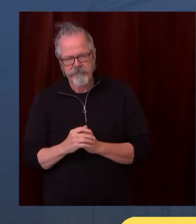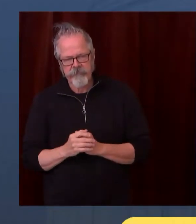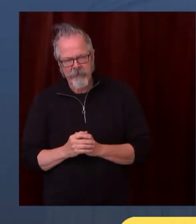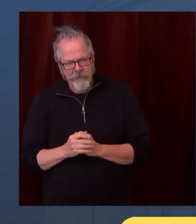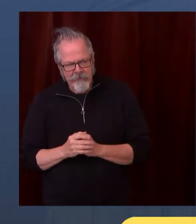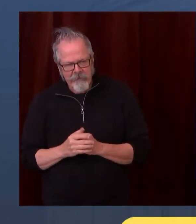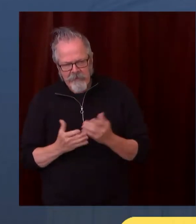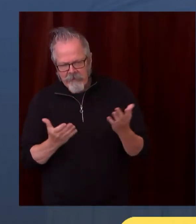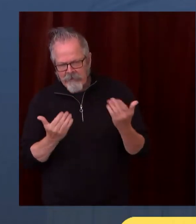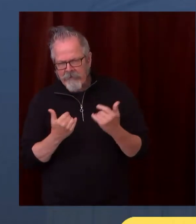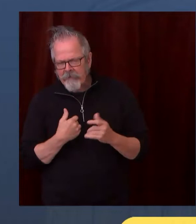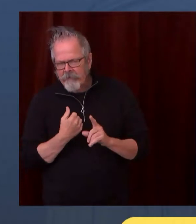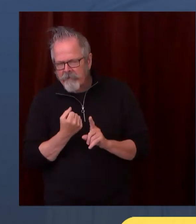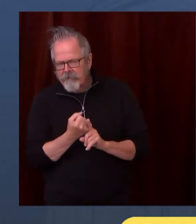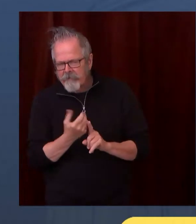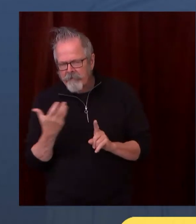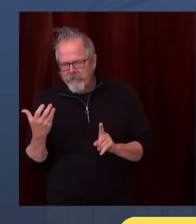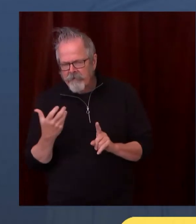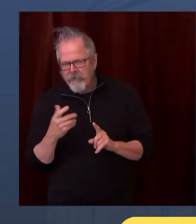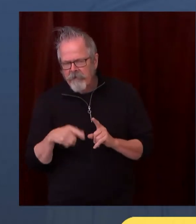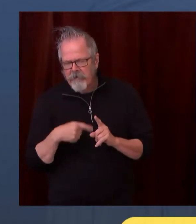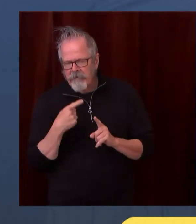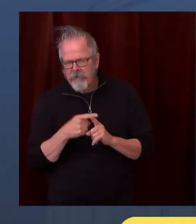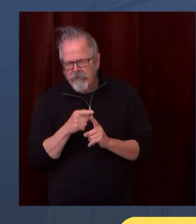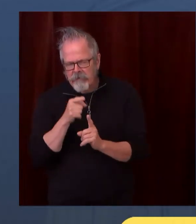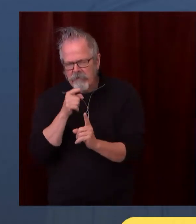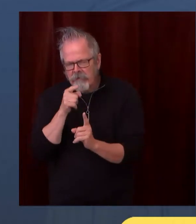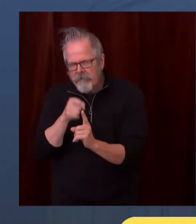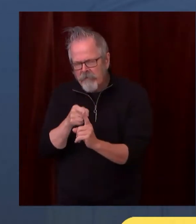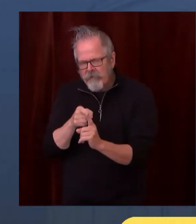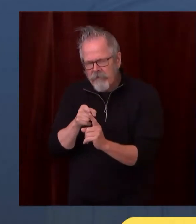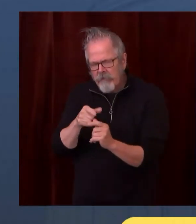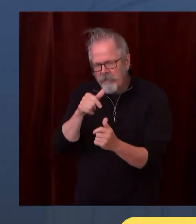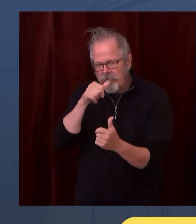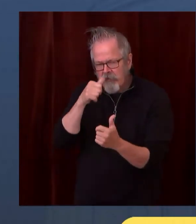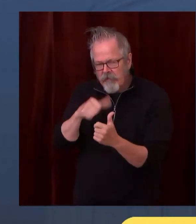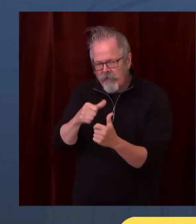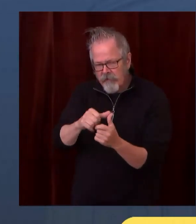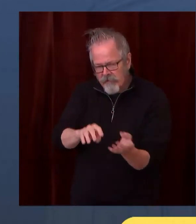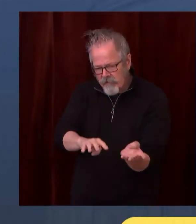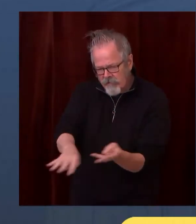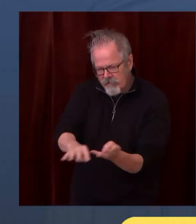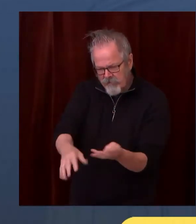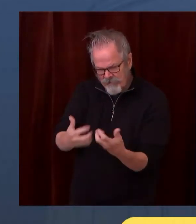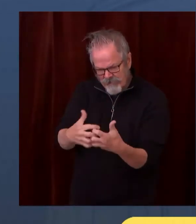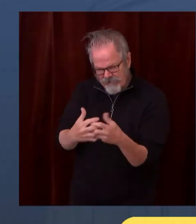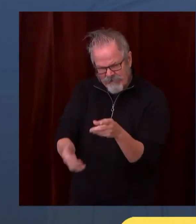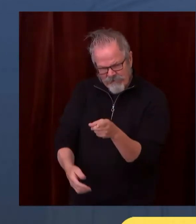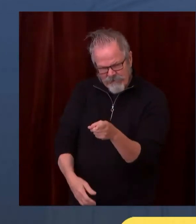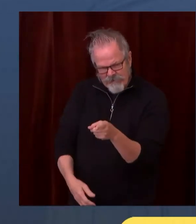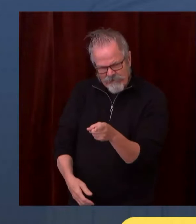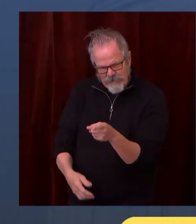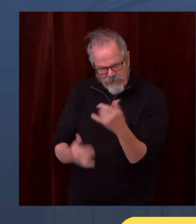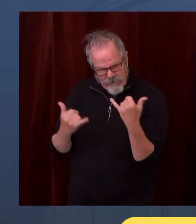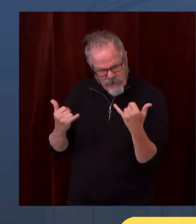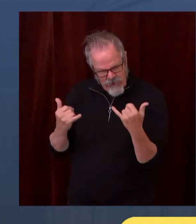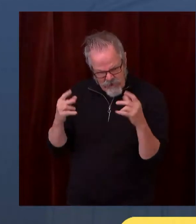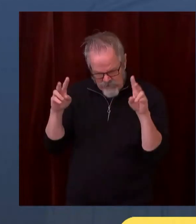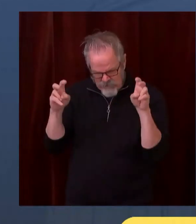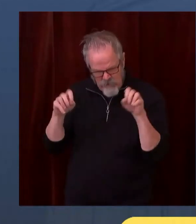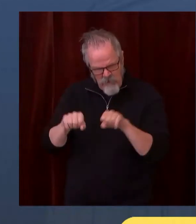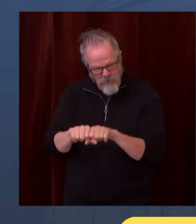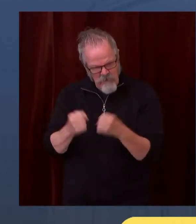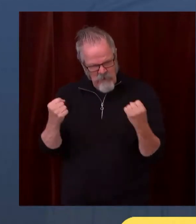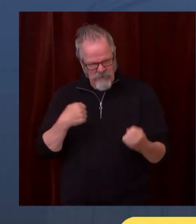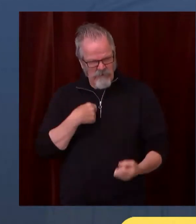And has your office reached out to the U.S. Postal Service inquiring about that? Yes, we have. We've talked both to the